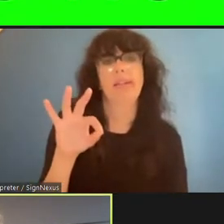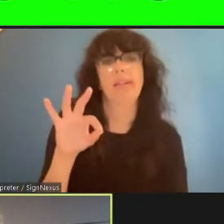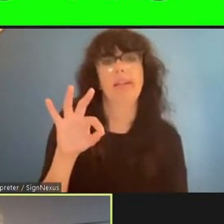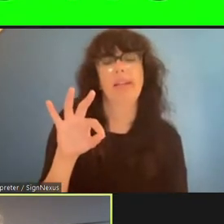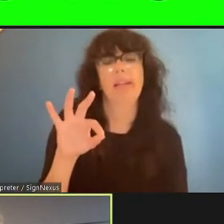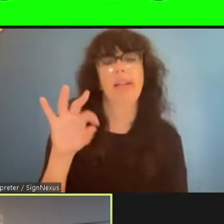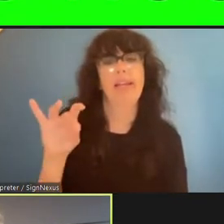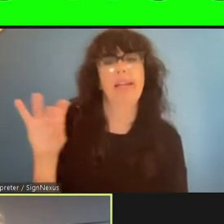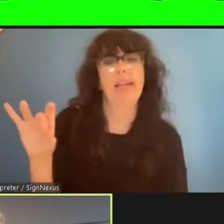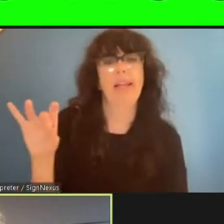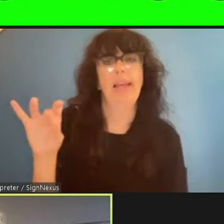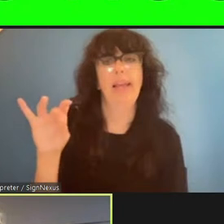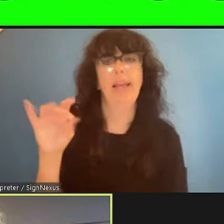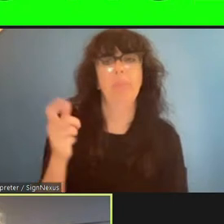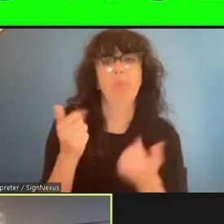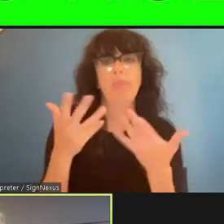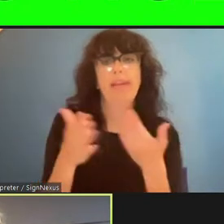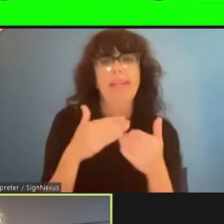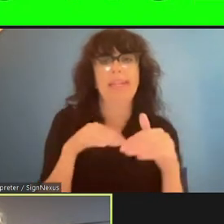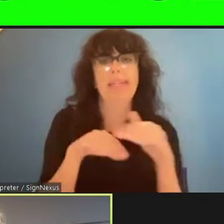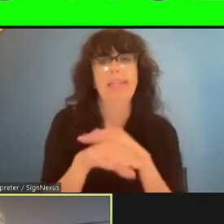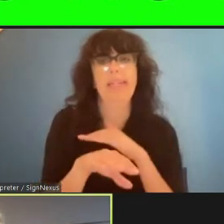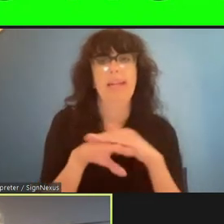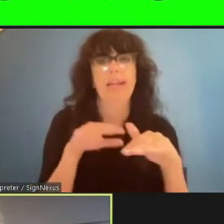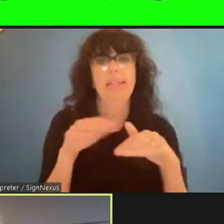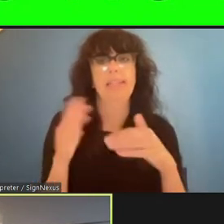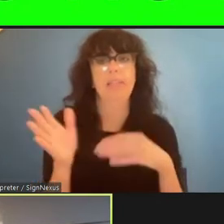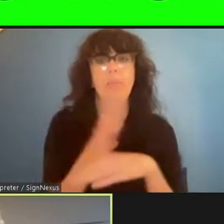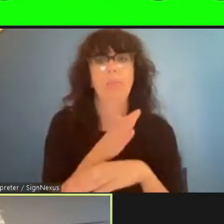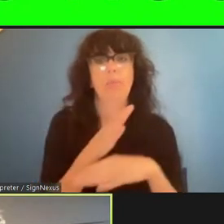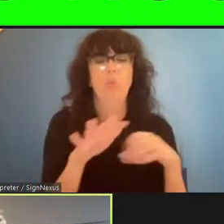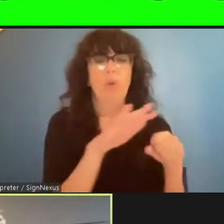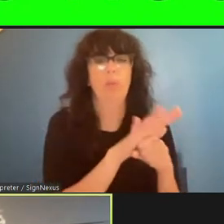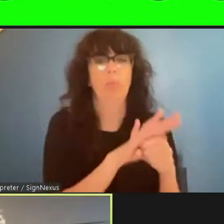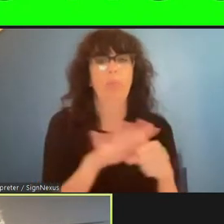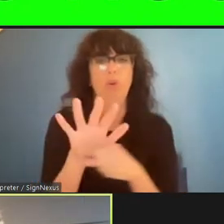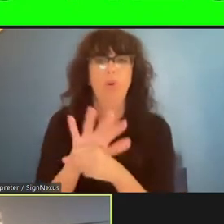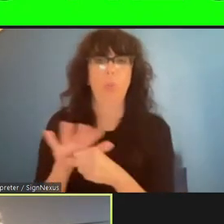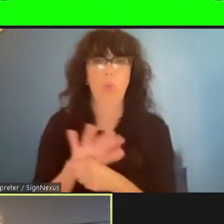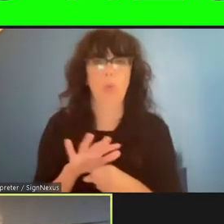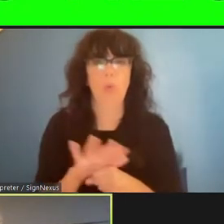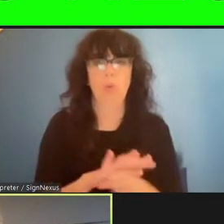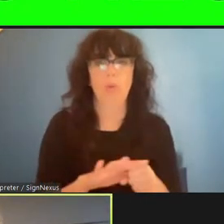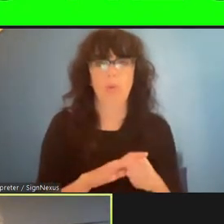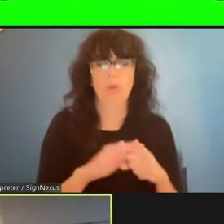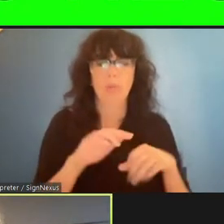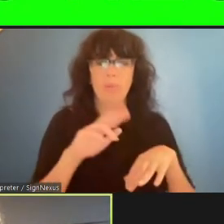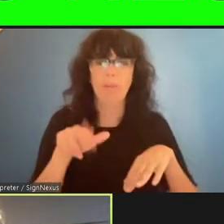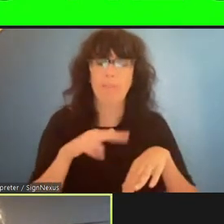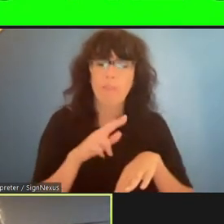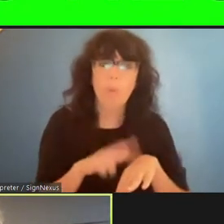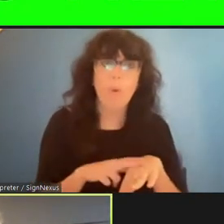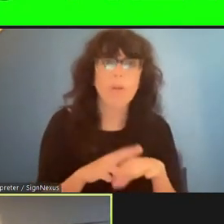providing easy access between the boroughs you know of course